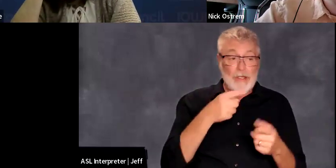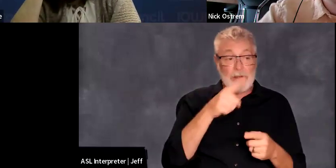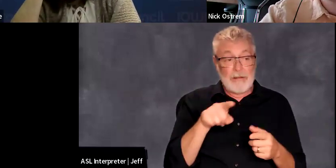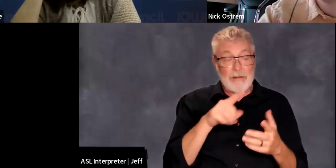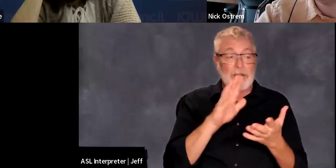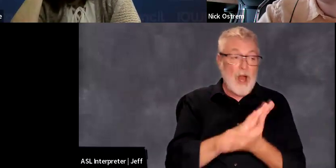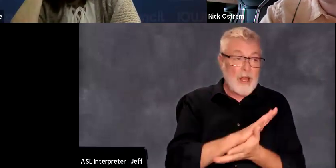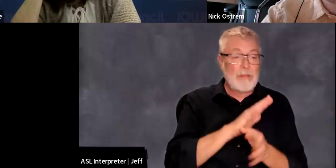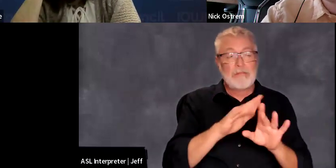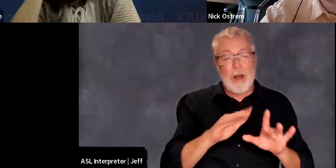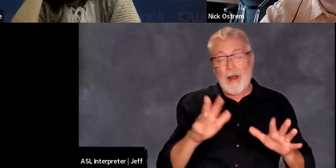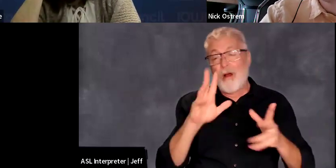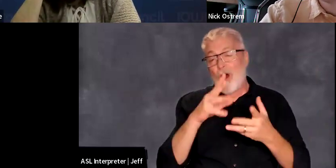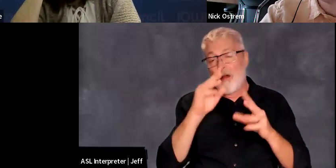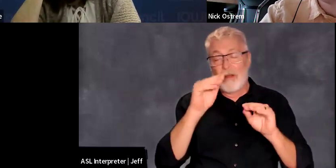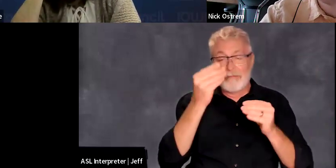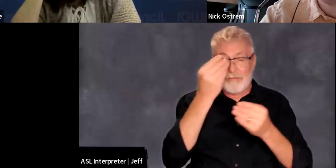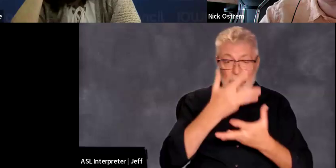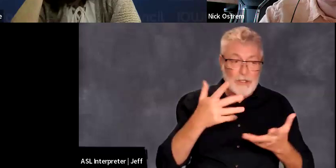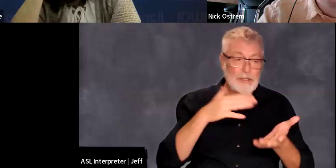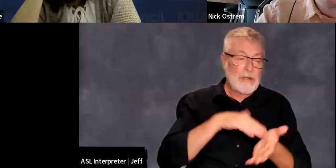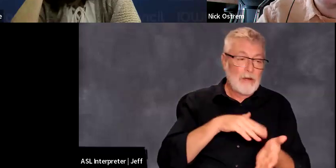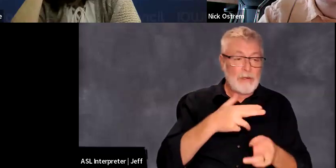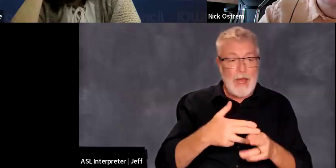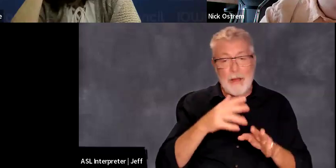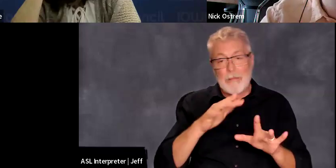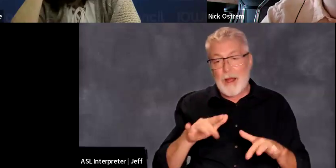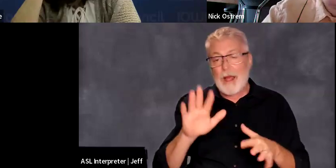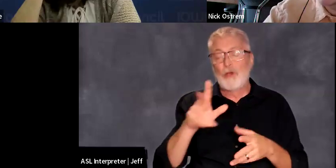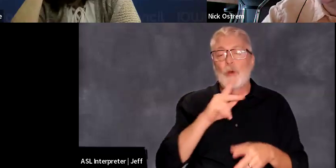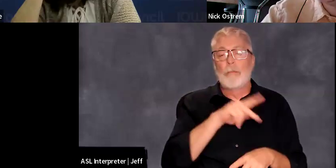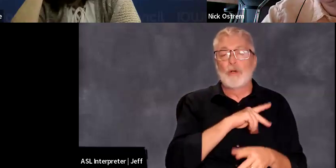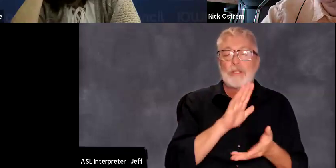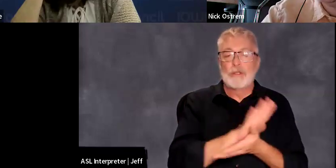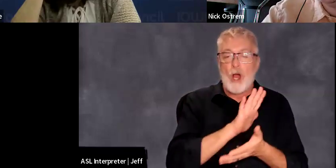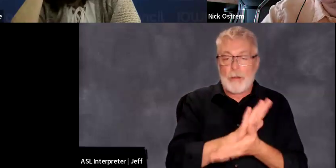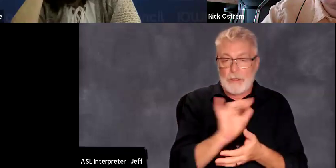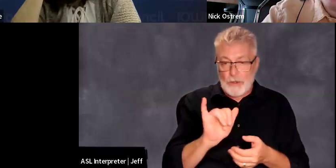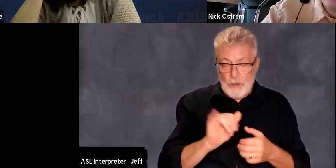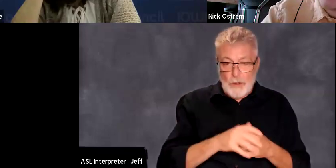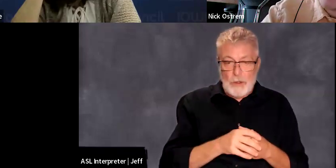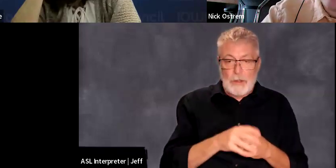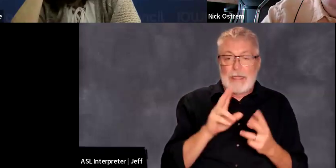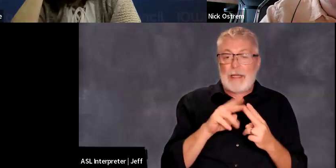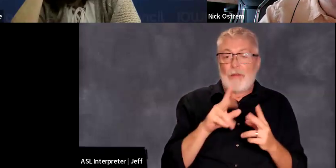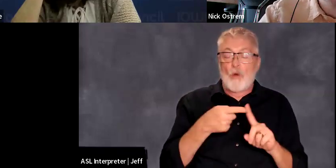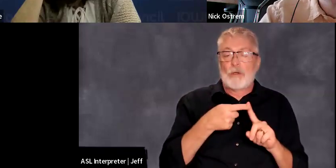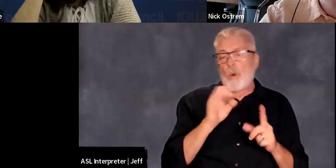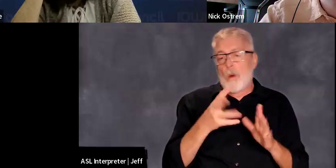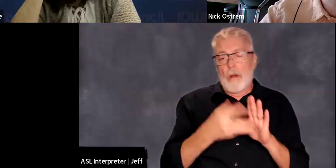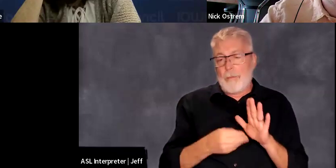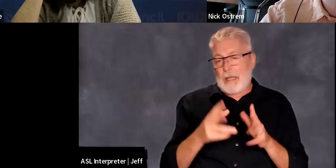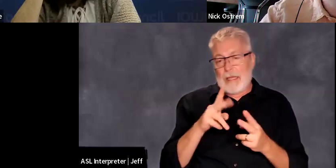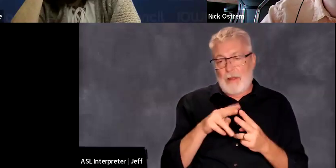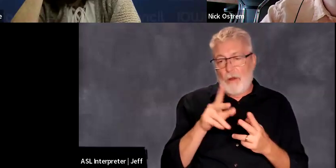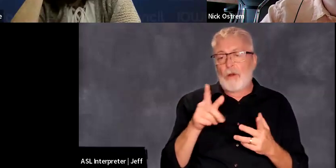all of your information compiled, you're going to need your personal documents as well. So either the originals or the copies, you're going to want to make